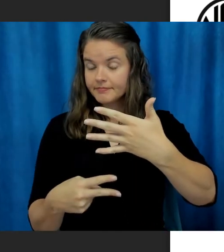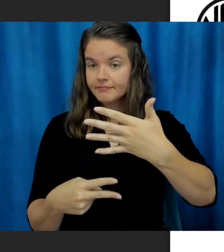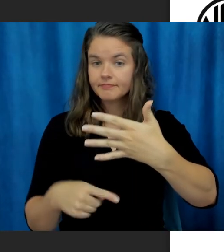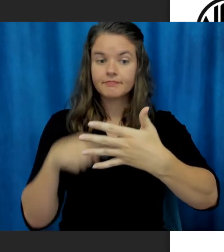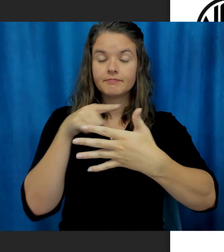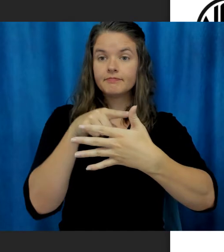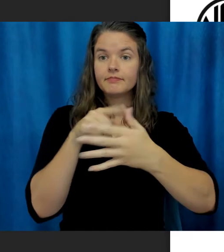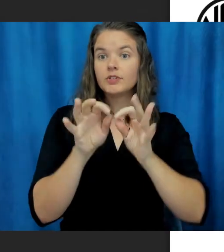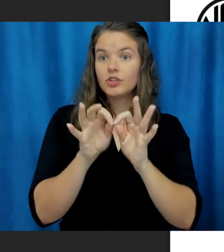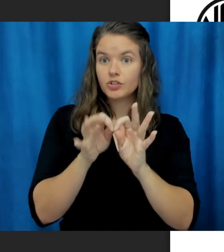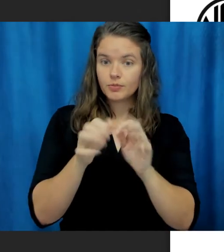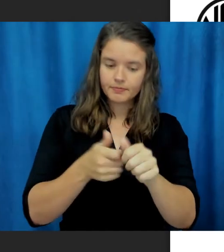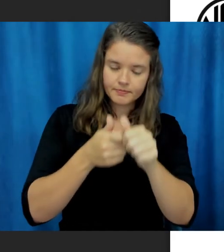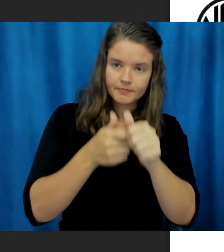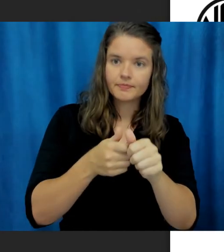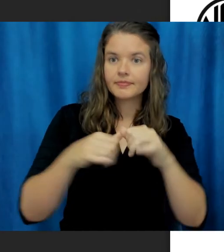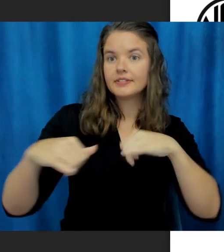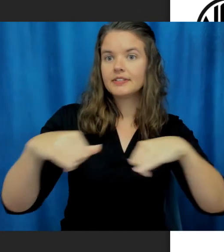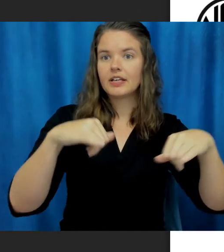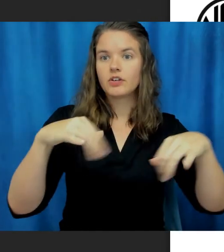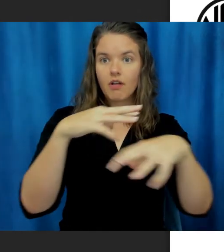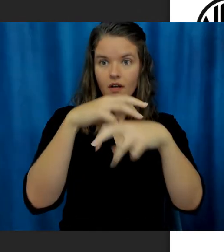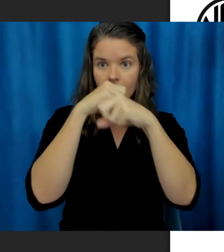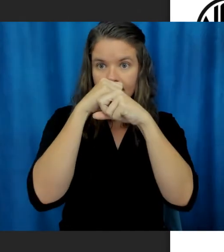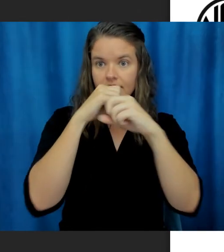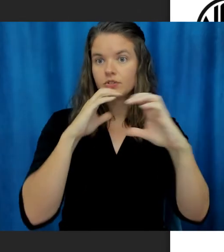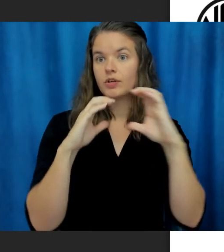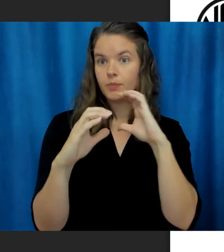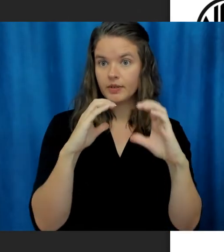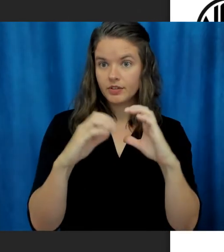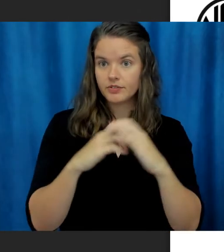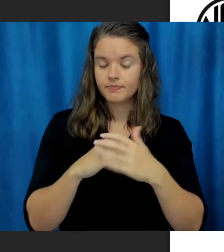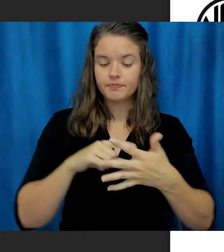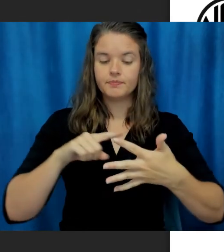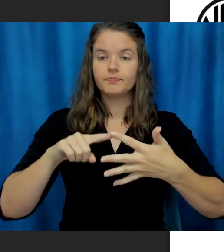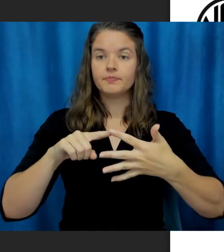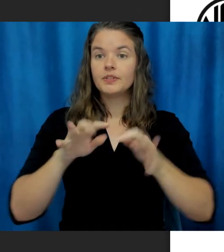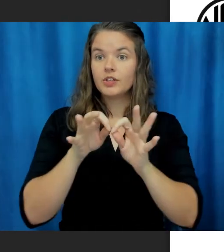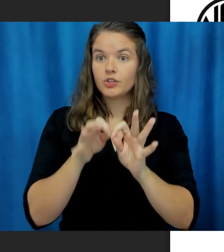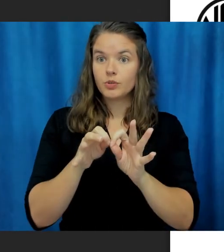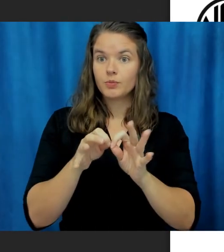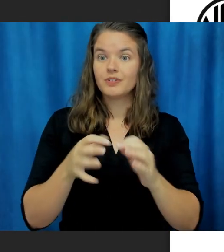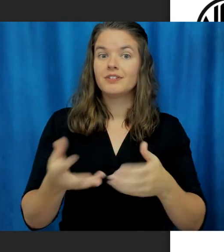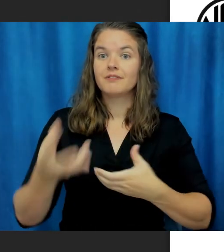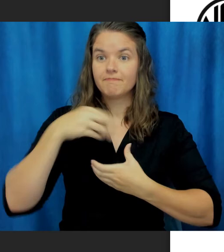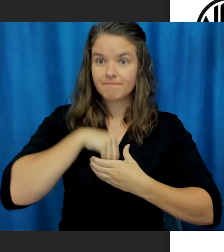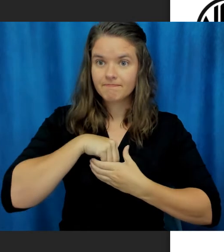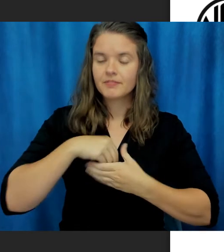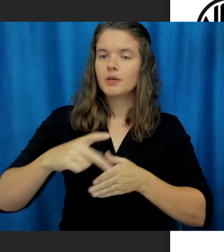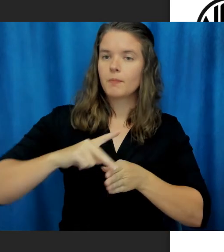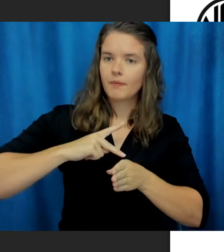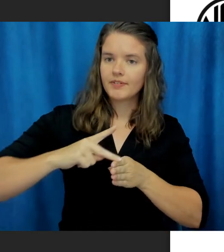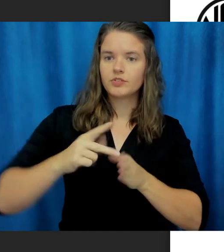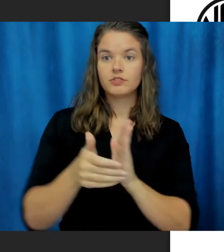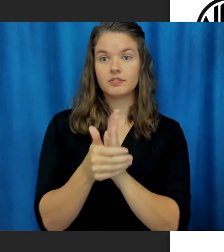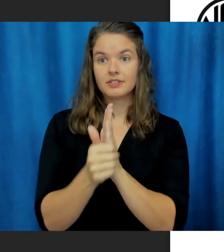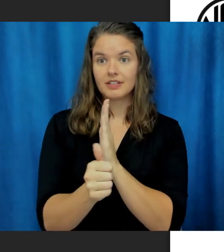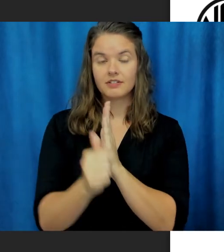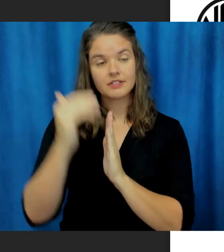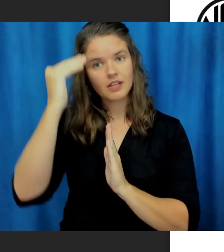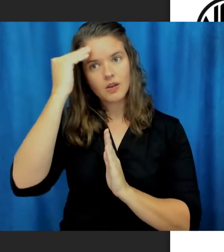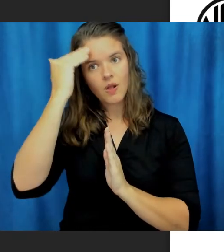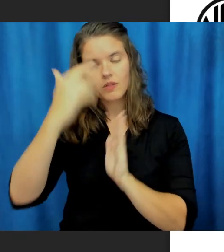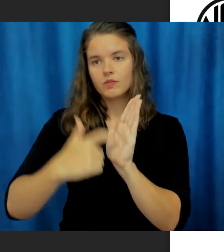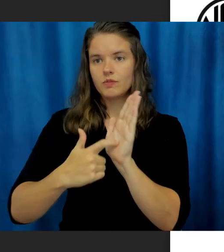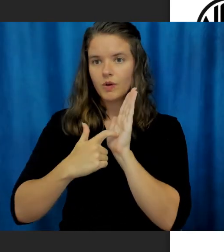tenants. Interpreters adhere to standards of confidential communication. Interpreters possess the professional skills